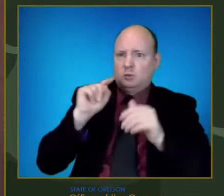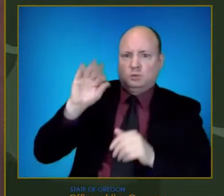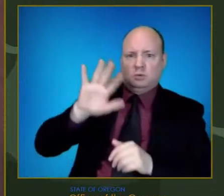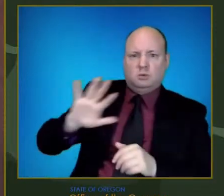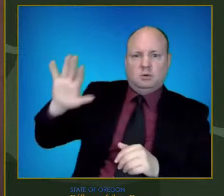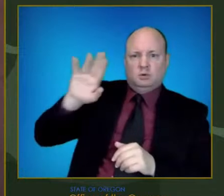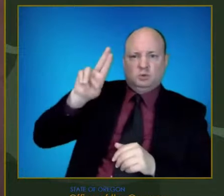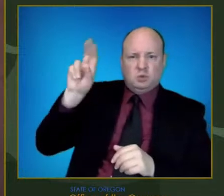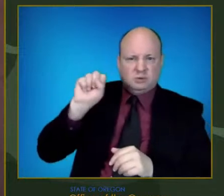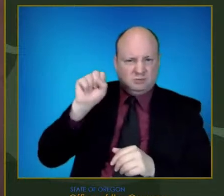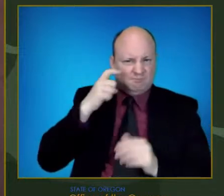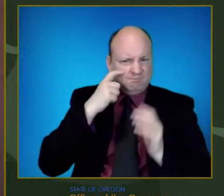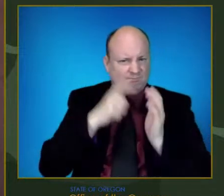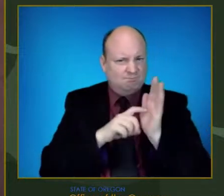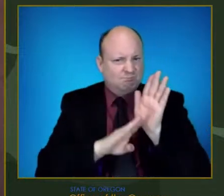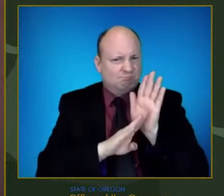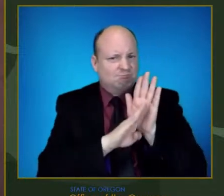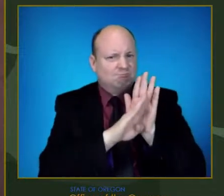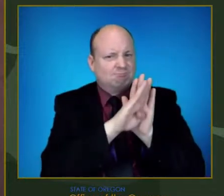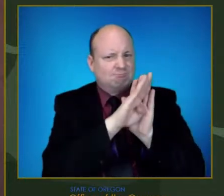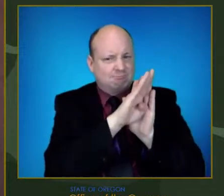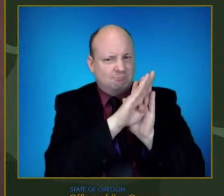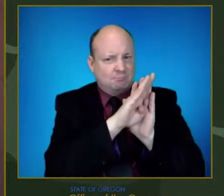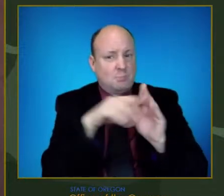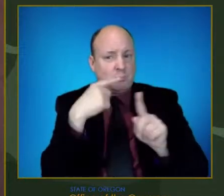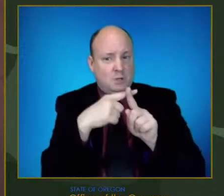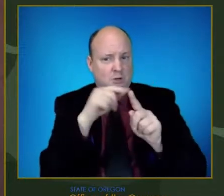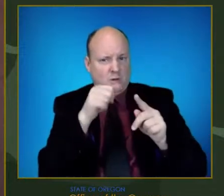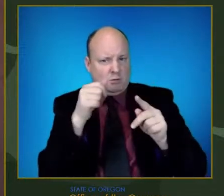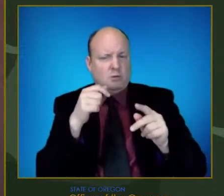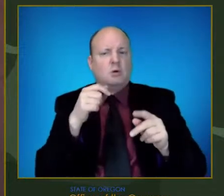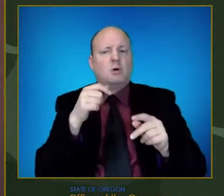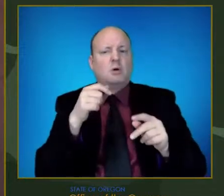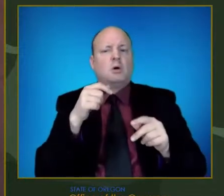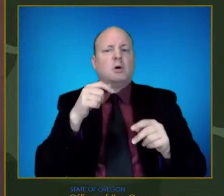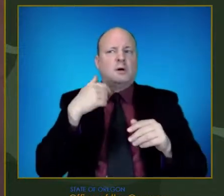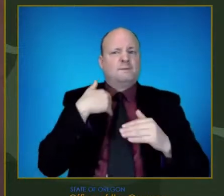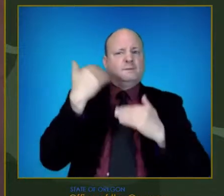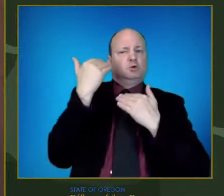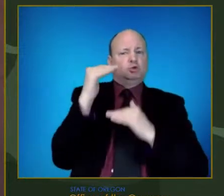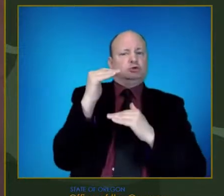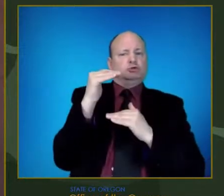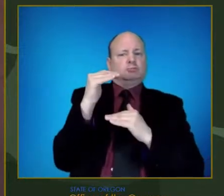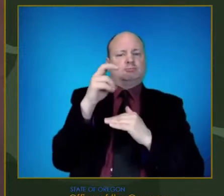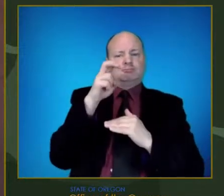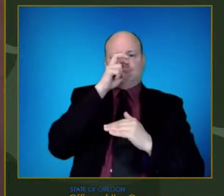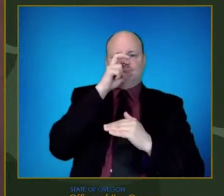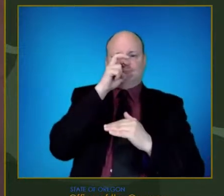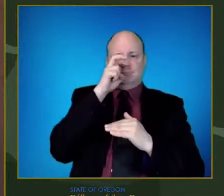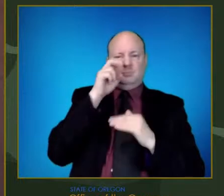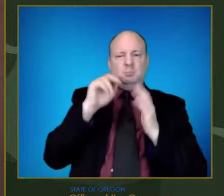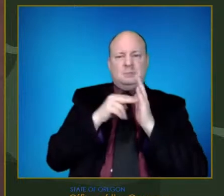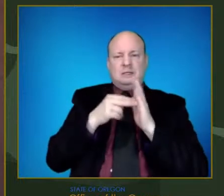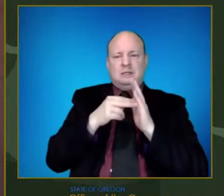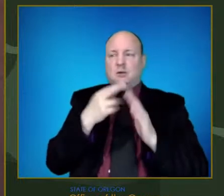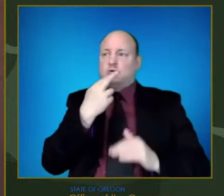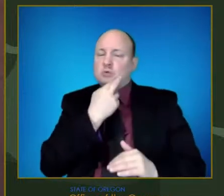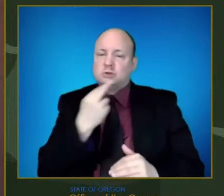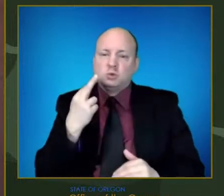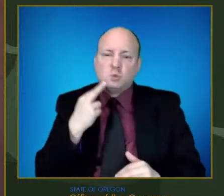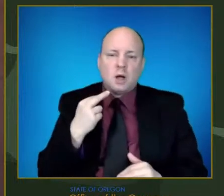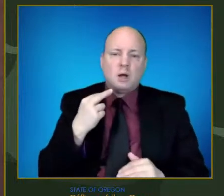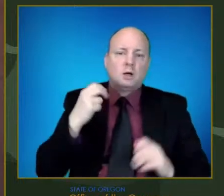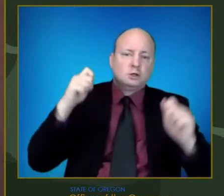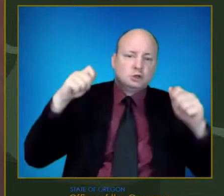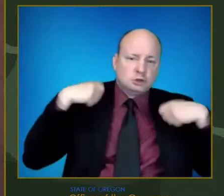these restrictions that are allowing restaurants and gyms to operate at 50% capacity in many, many